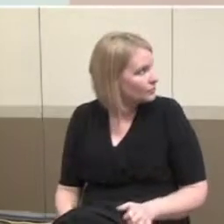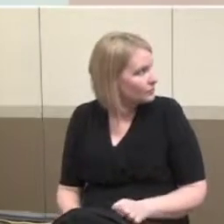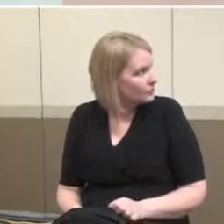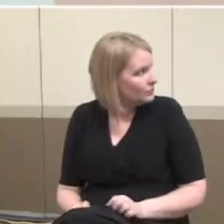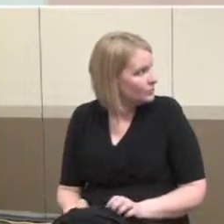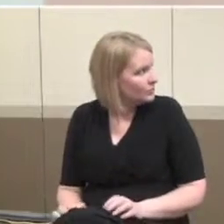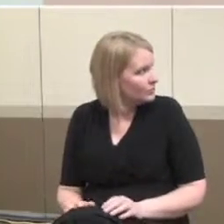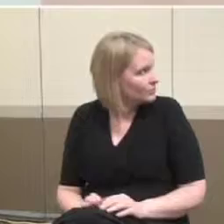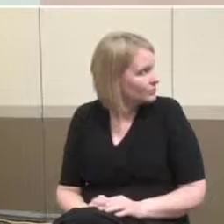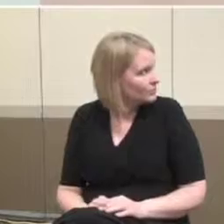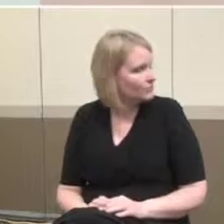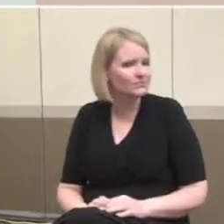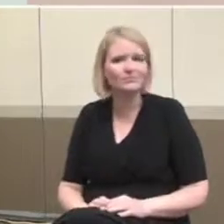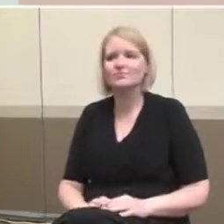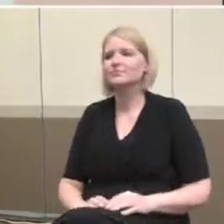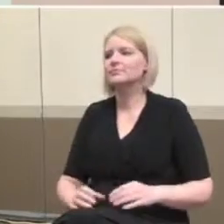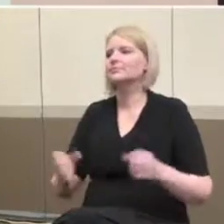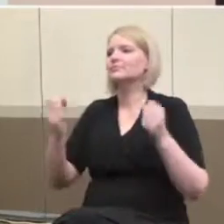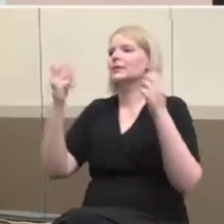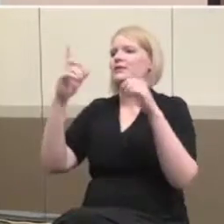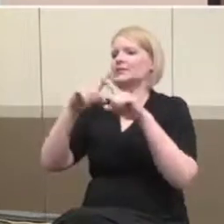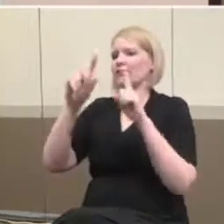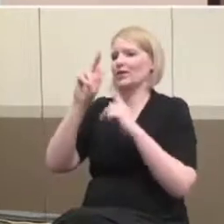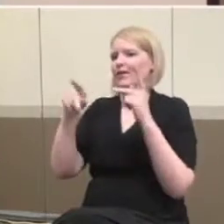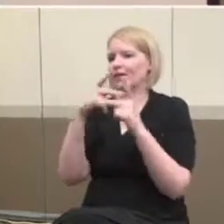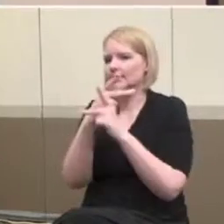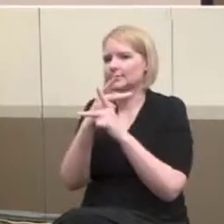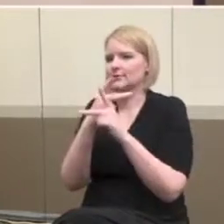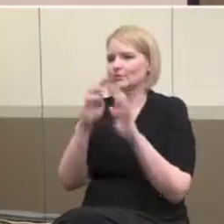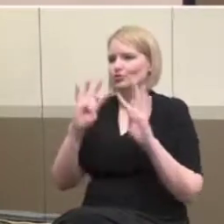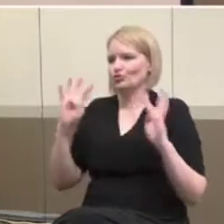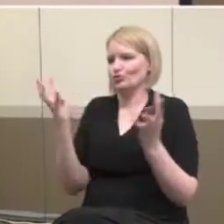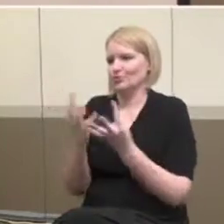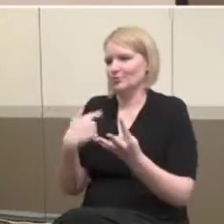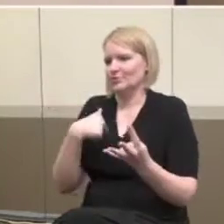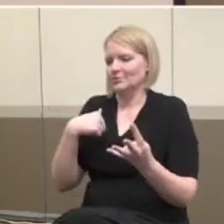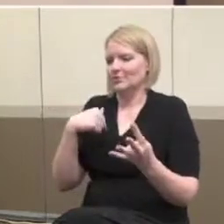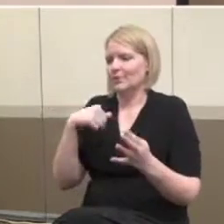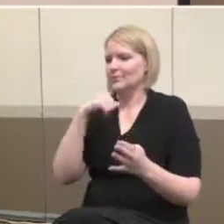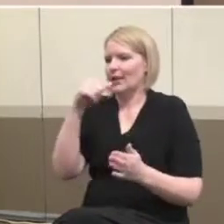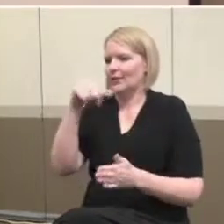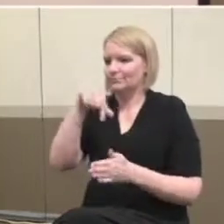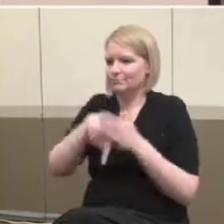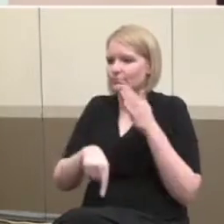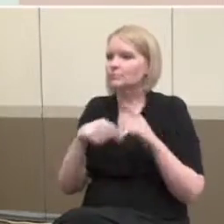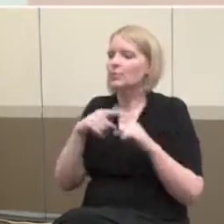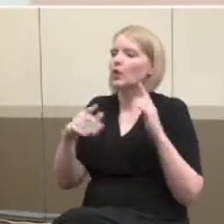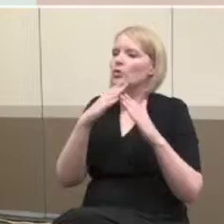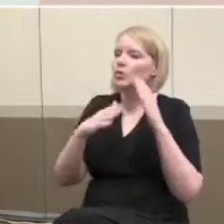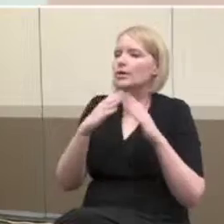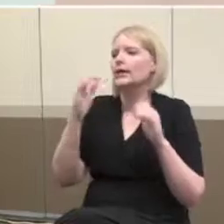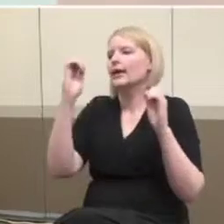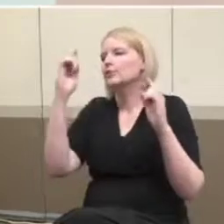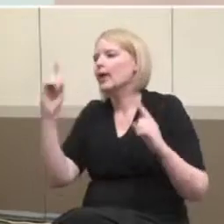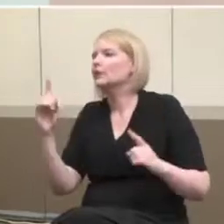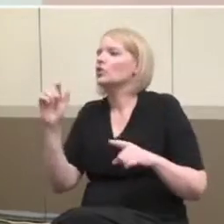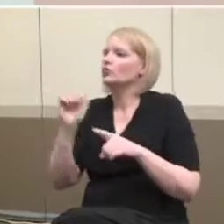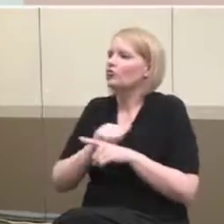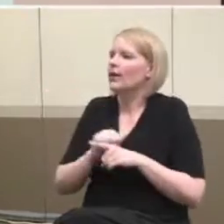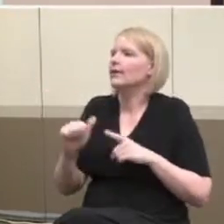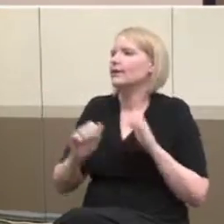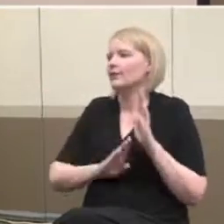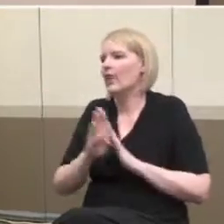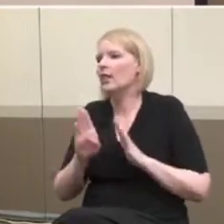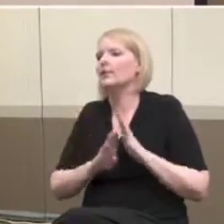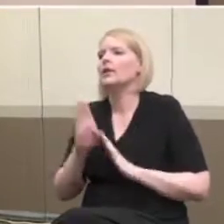Just real quickly, there are lots of different kinds of drum circles, and I'm not going to get into all of this, but there's community drum circles, educational, training